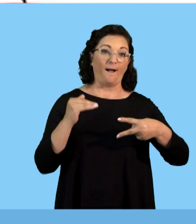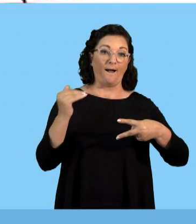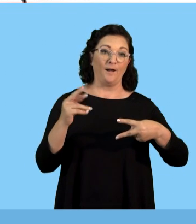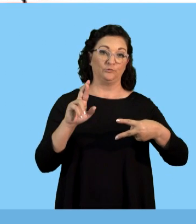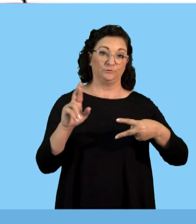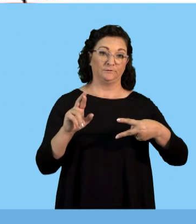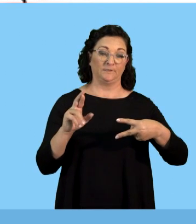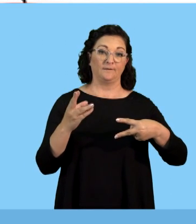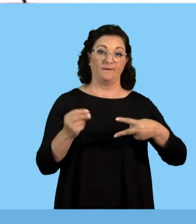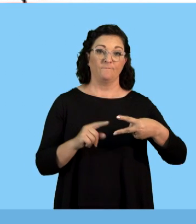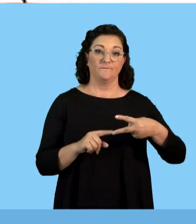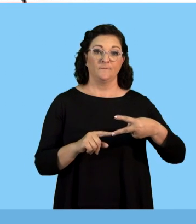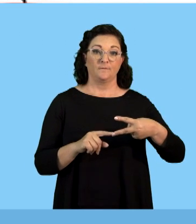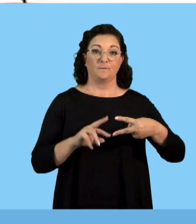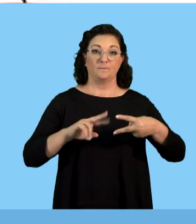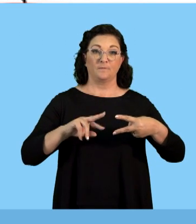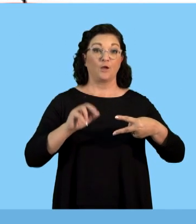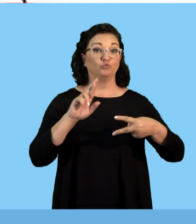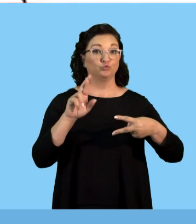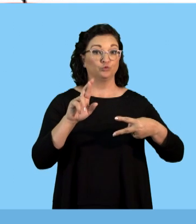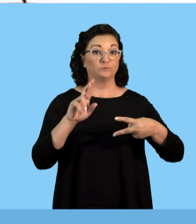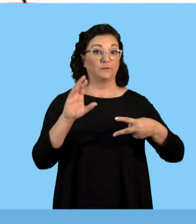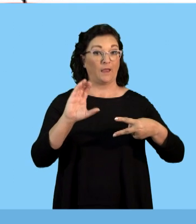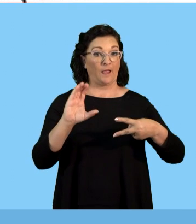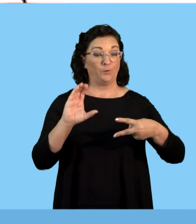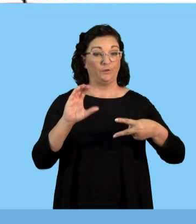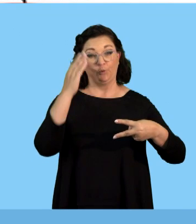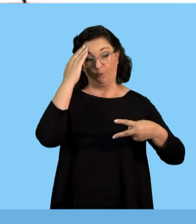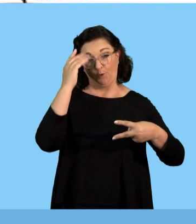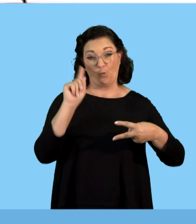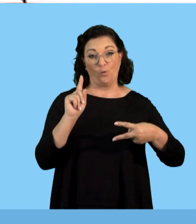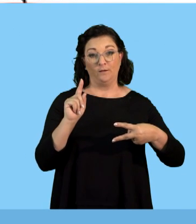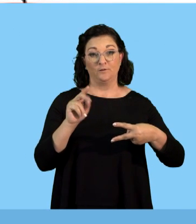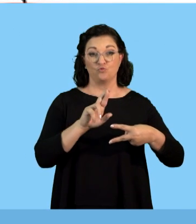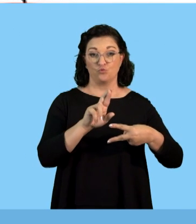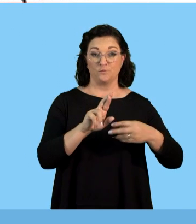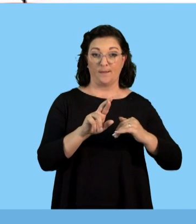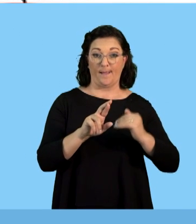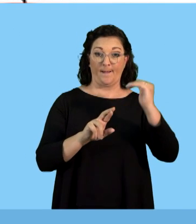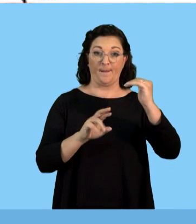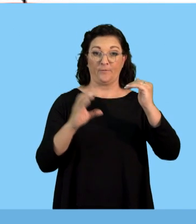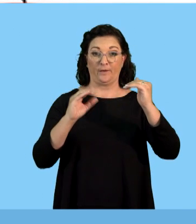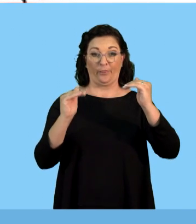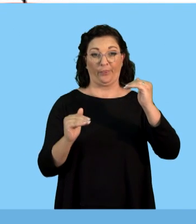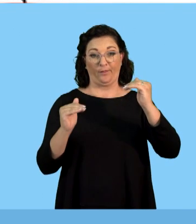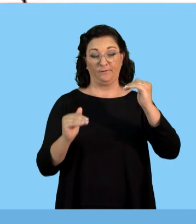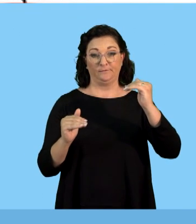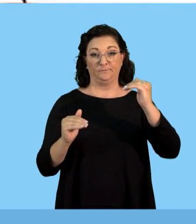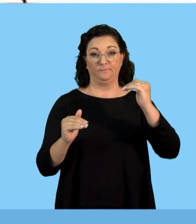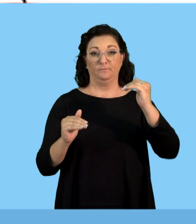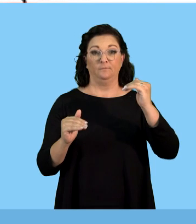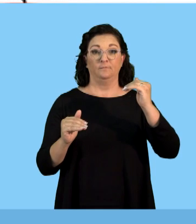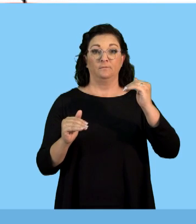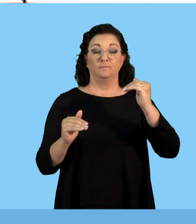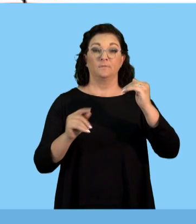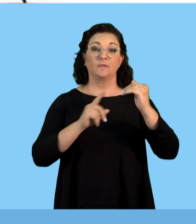2. However, we do know that the relationship between resistance and current, when resistance increases, current must